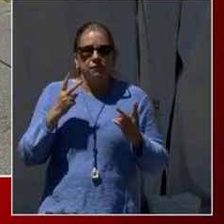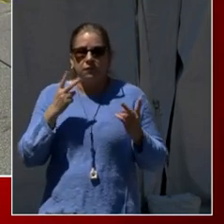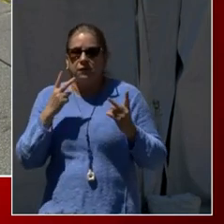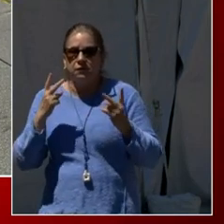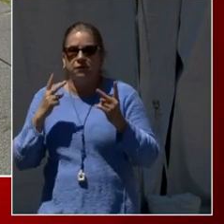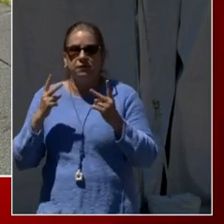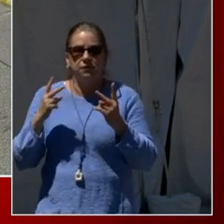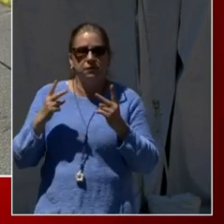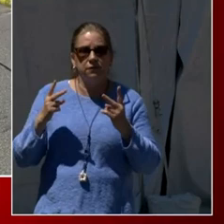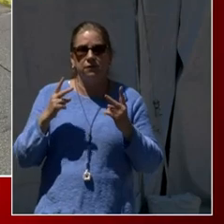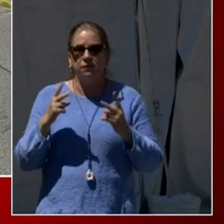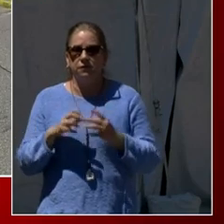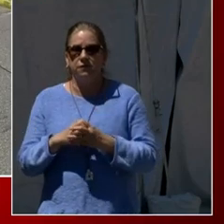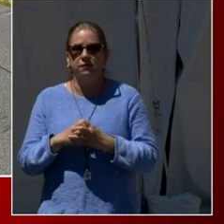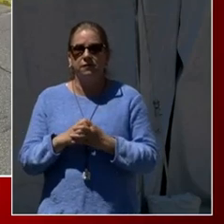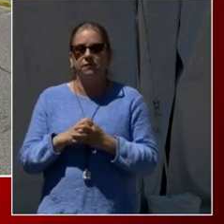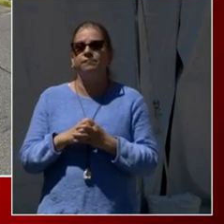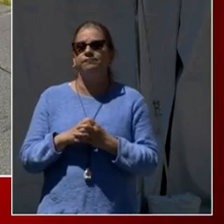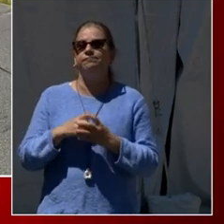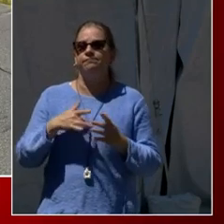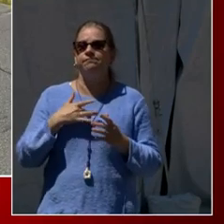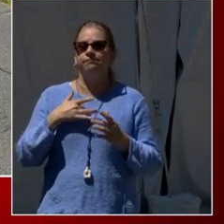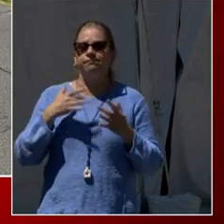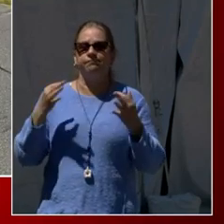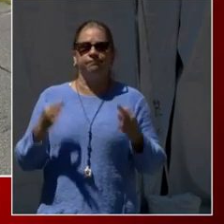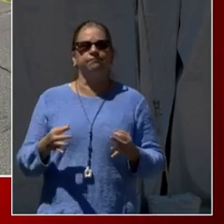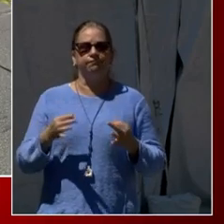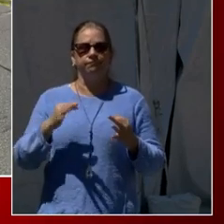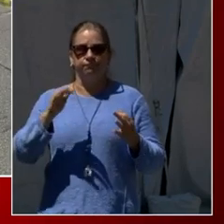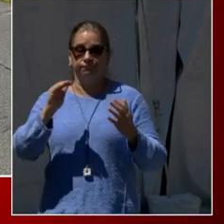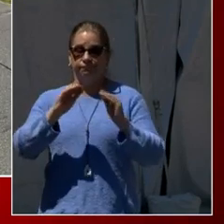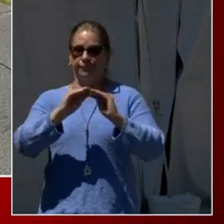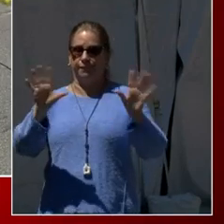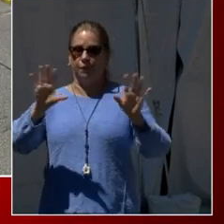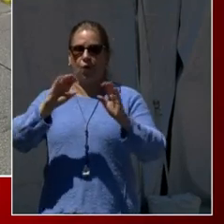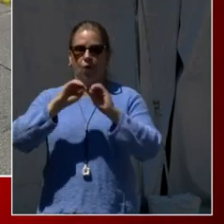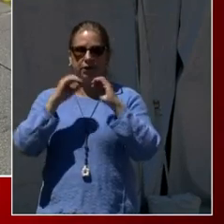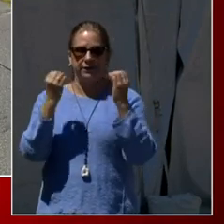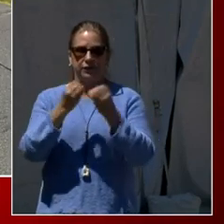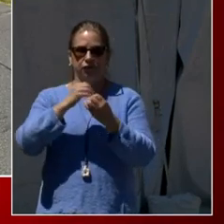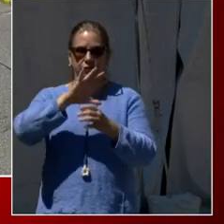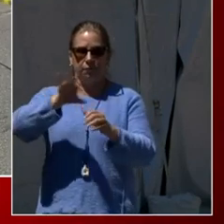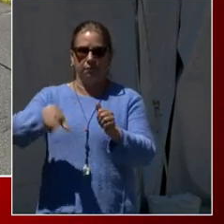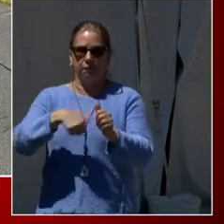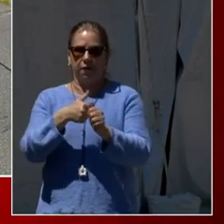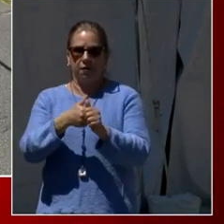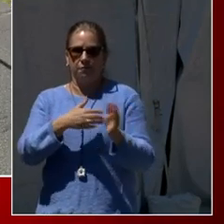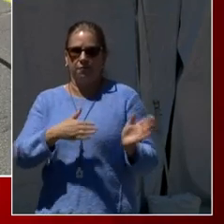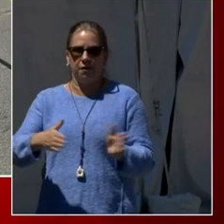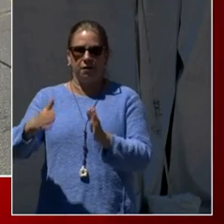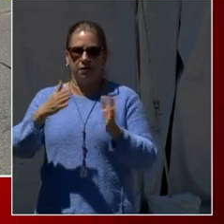and tactics that we had noticed from the previous day where they needed additional tools, and that was one.